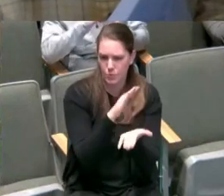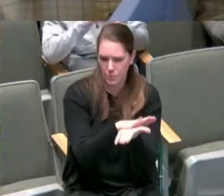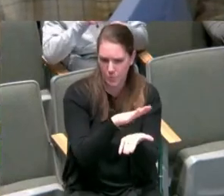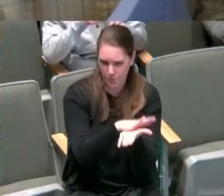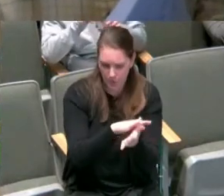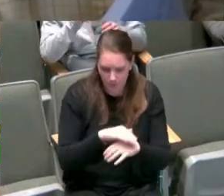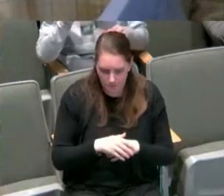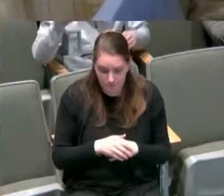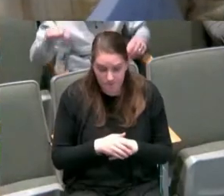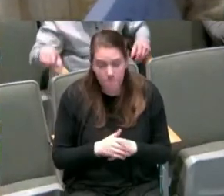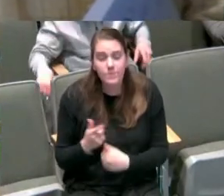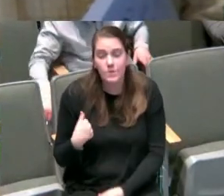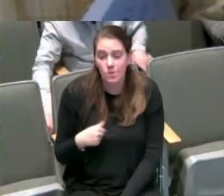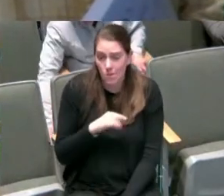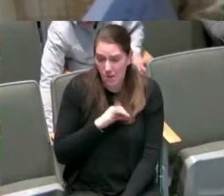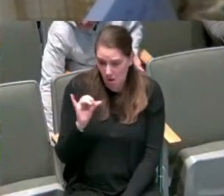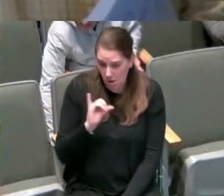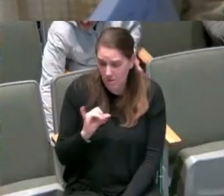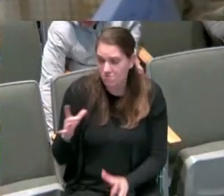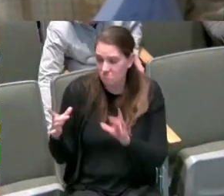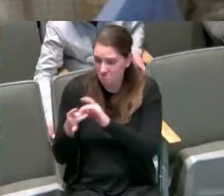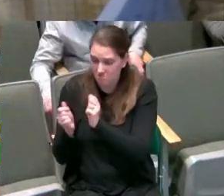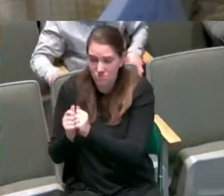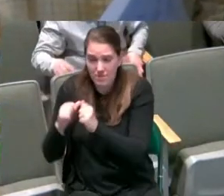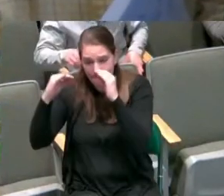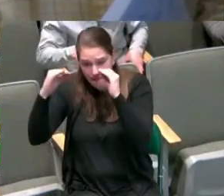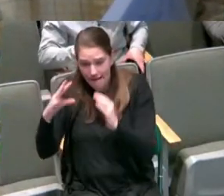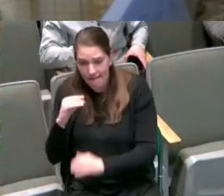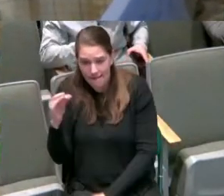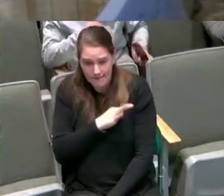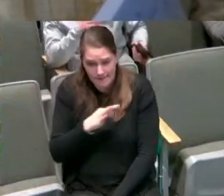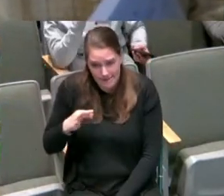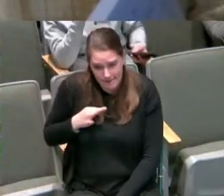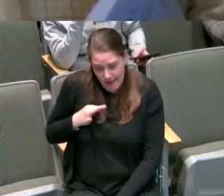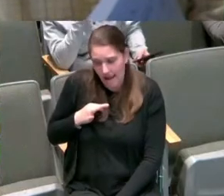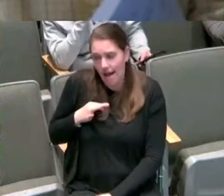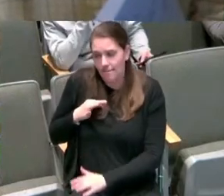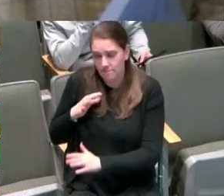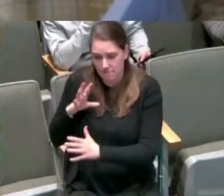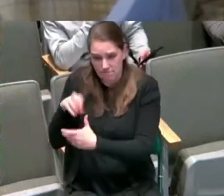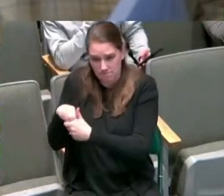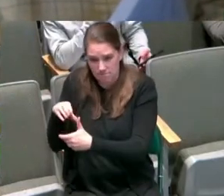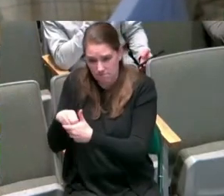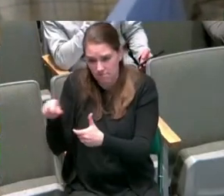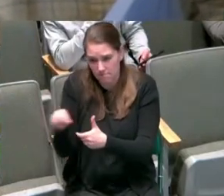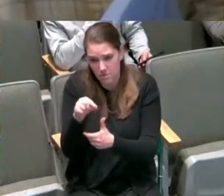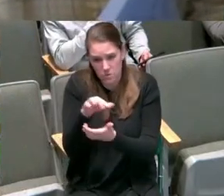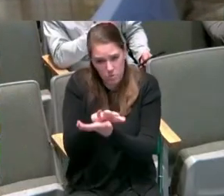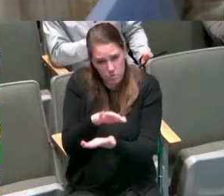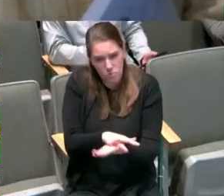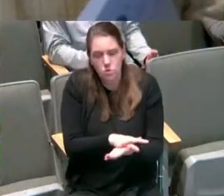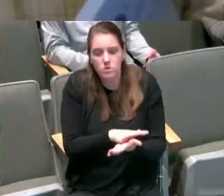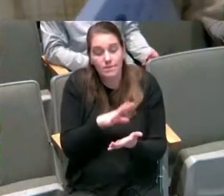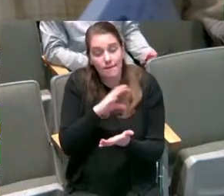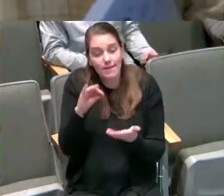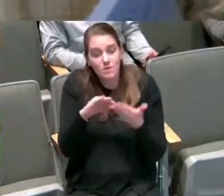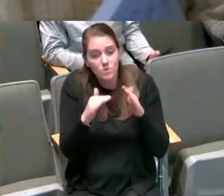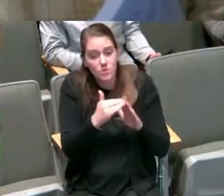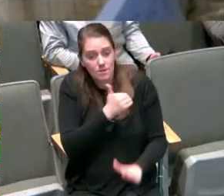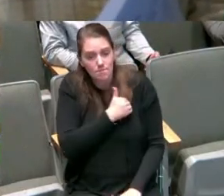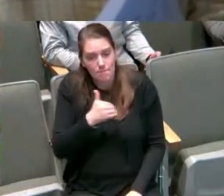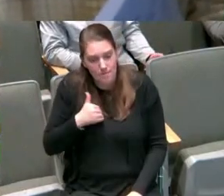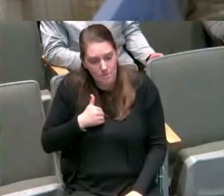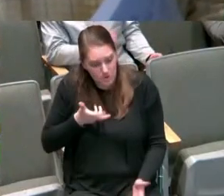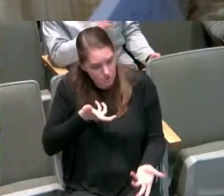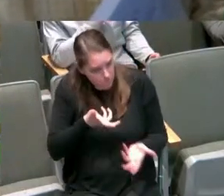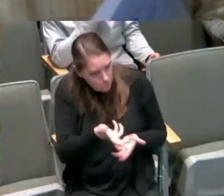both uh faculty and staff within the schools as well as community members to understand what would be the